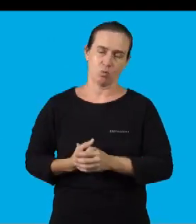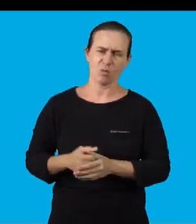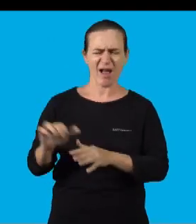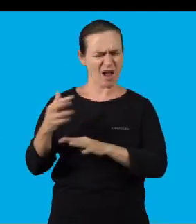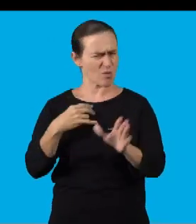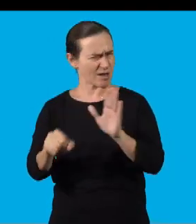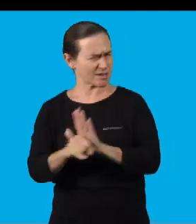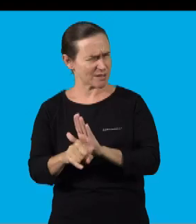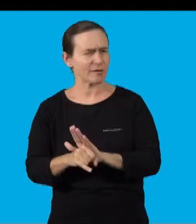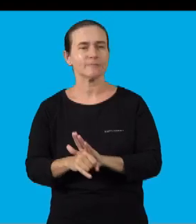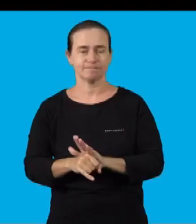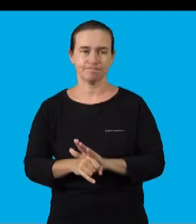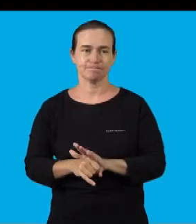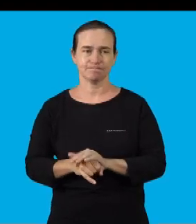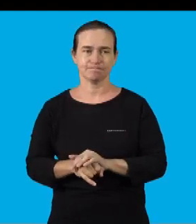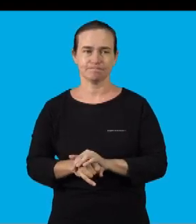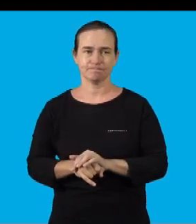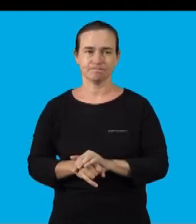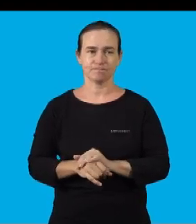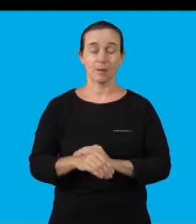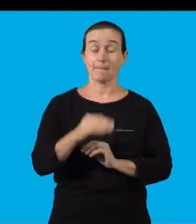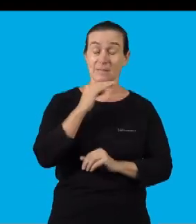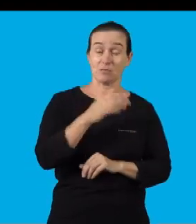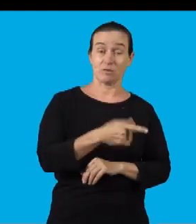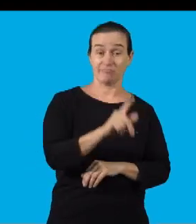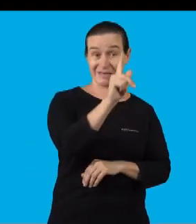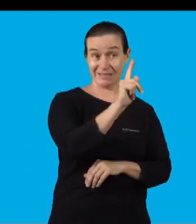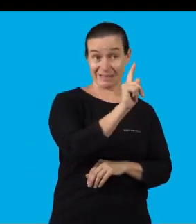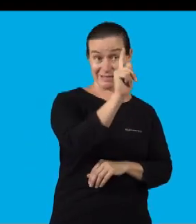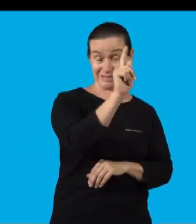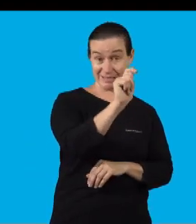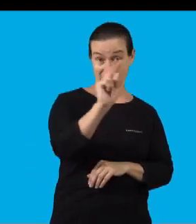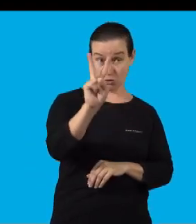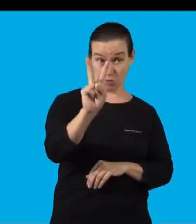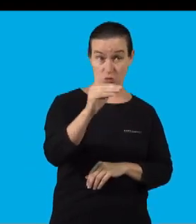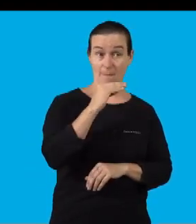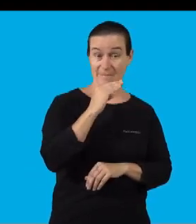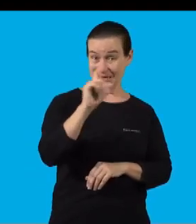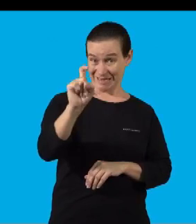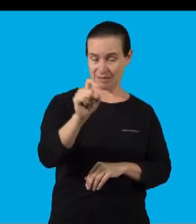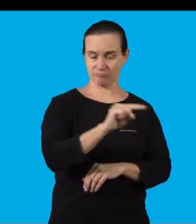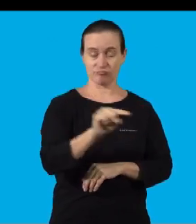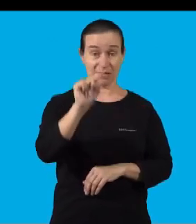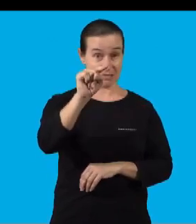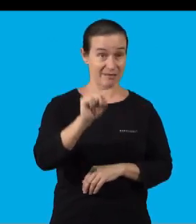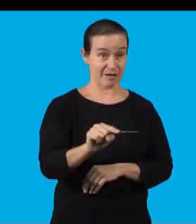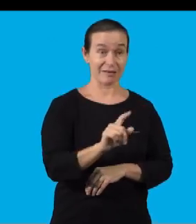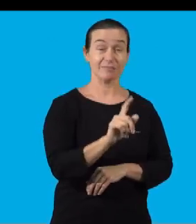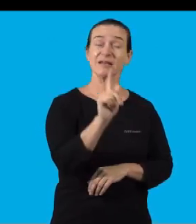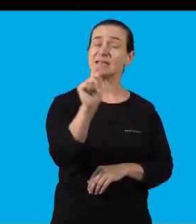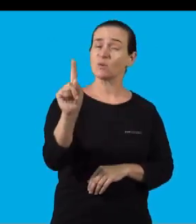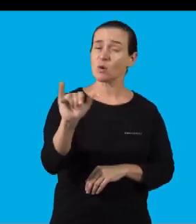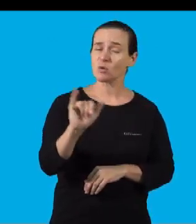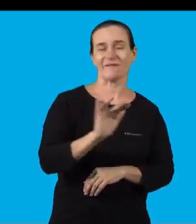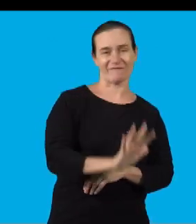Well, we are going to say there that we're going to take T2 and divide it by T1, which